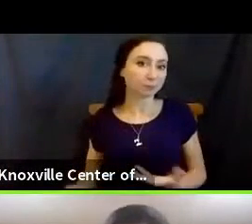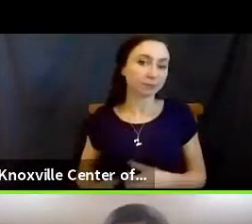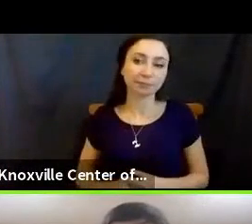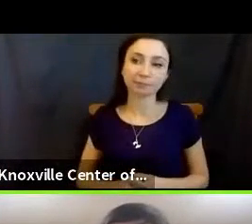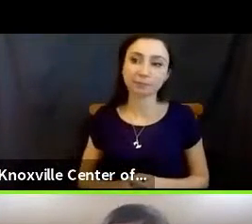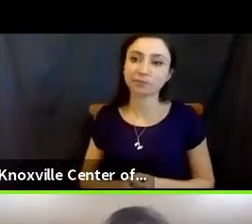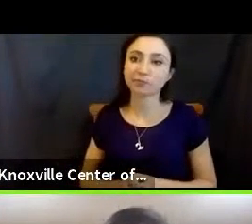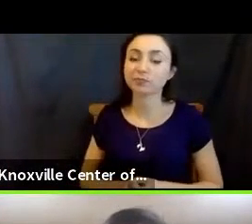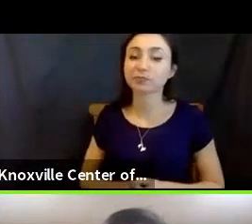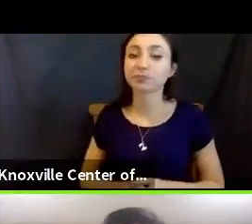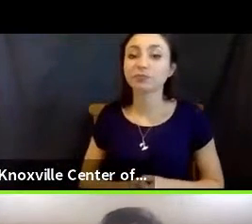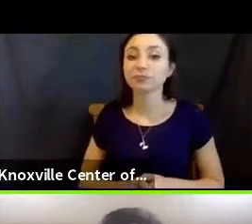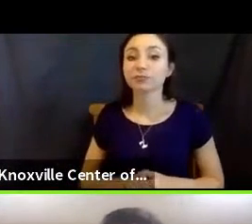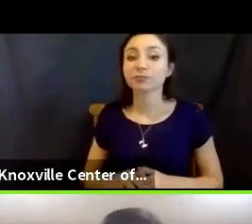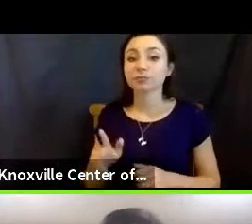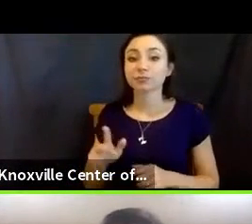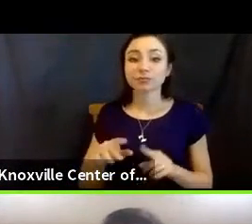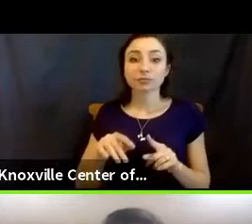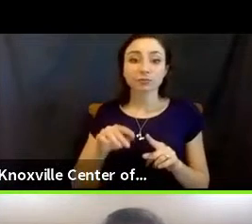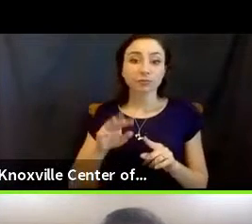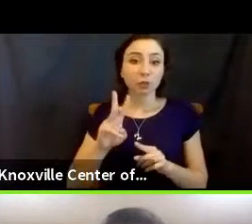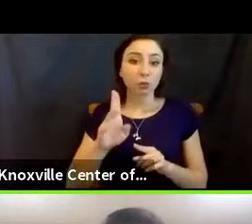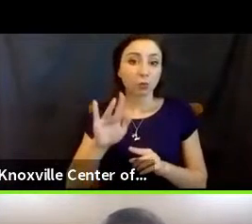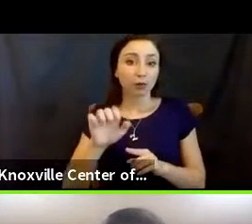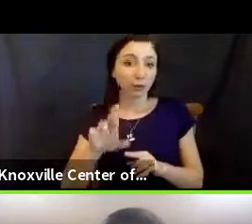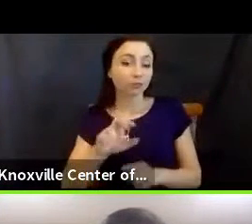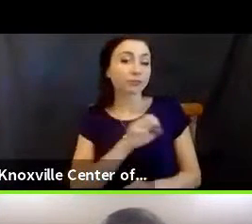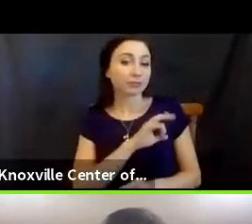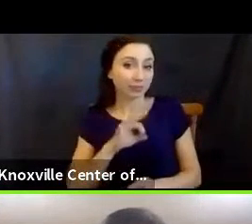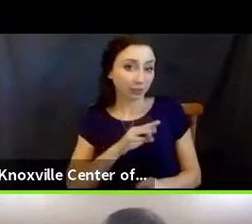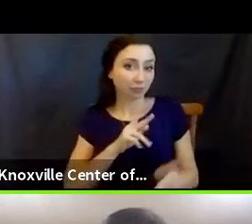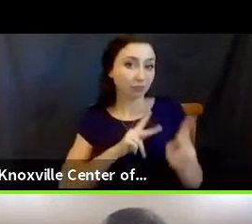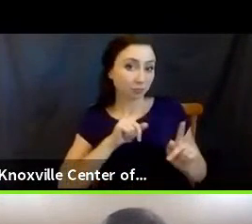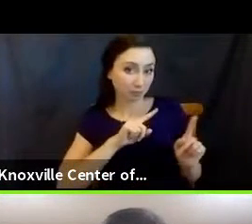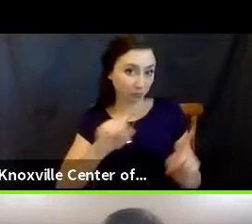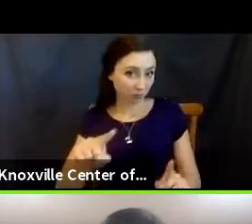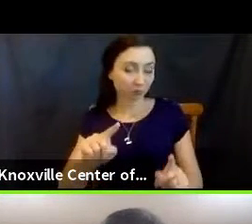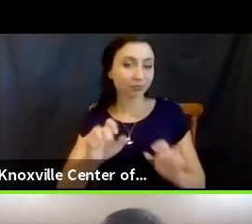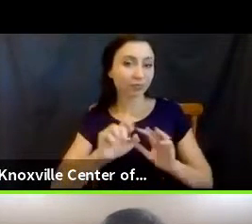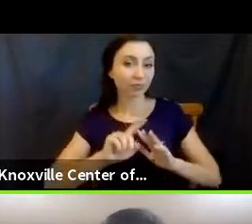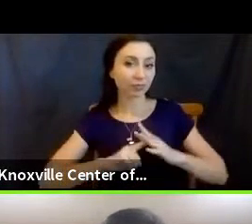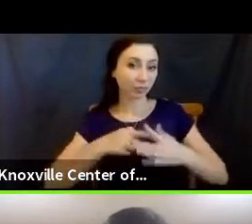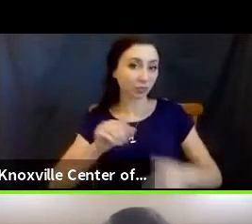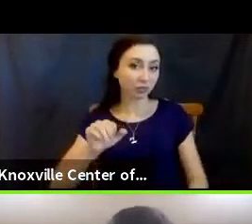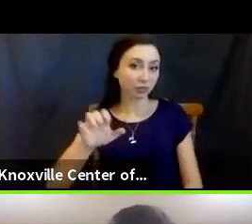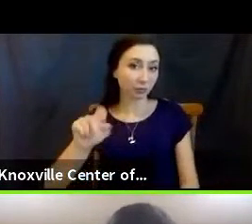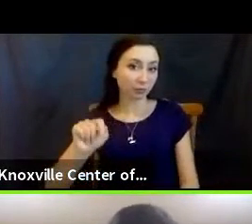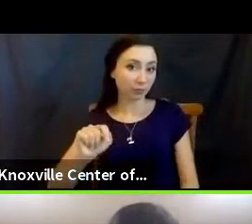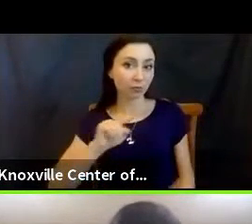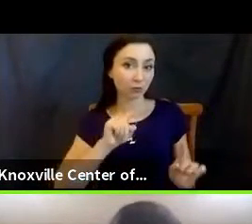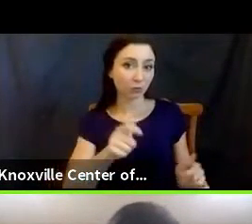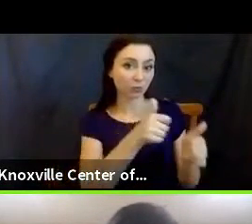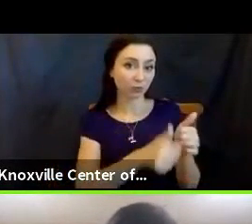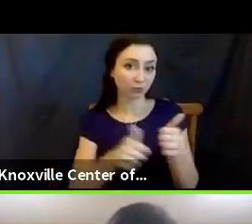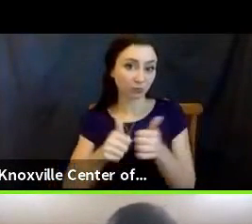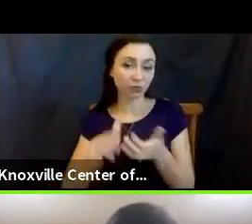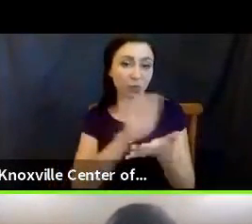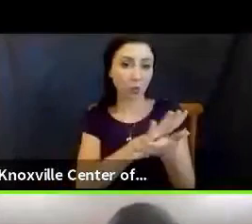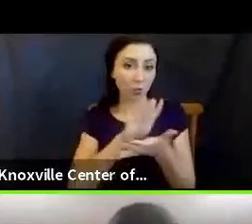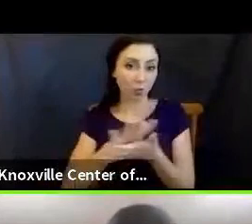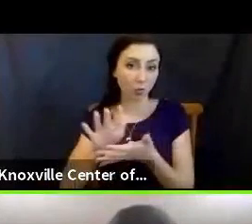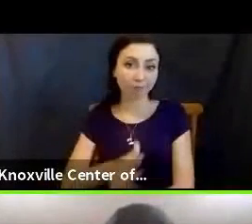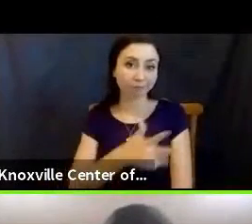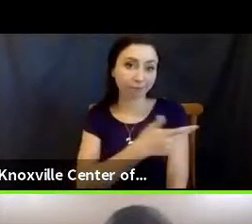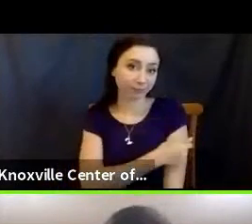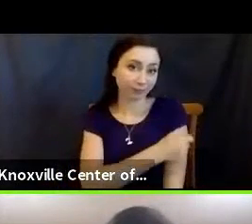And for the staff, Kroger's came in, they started in September and went to each school and vaccinated the